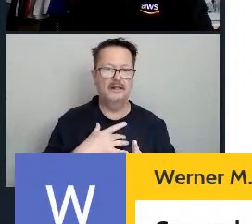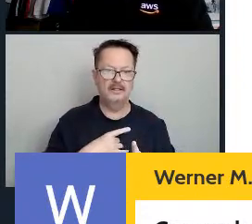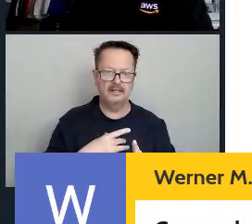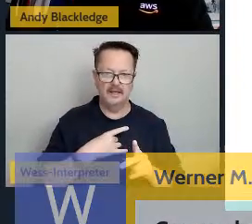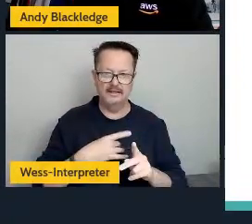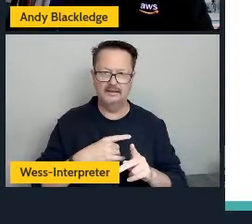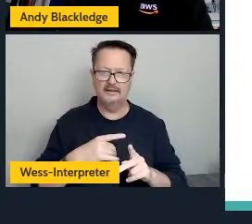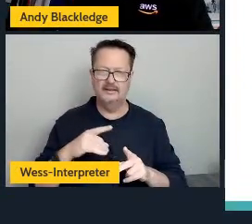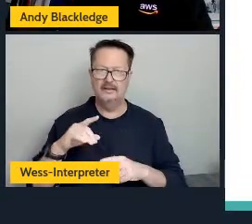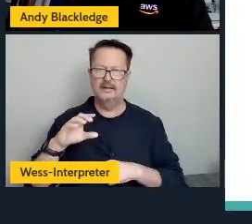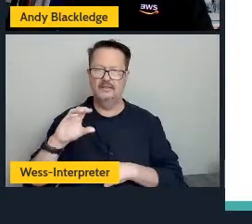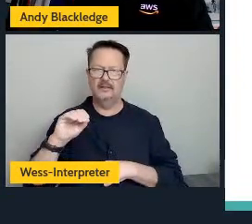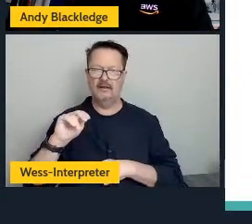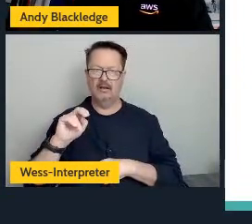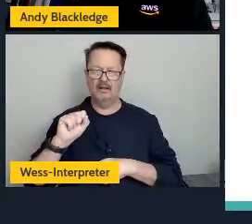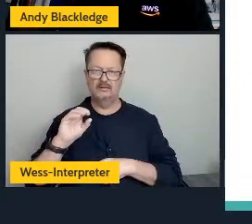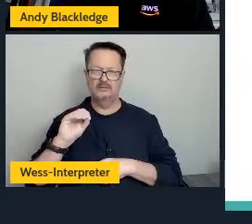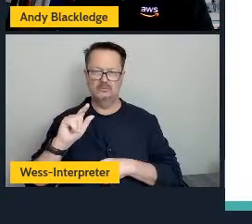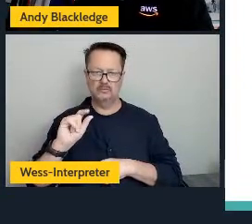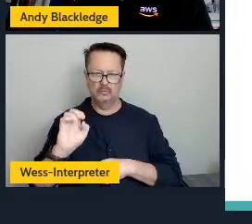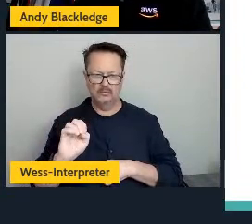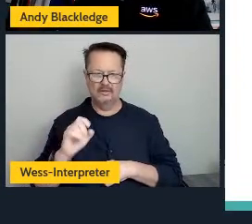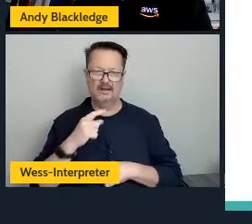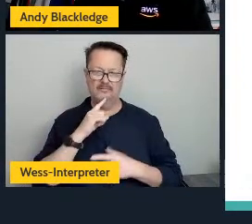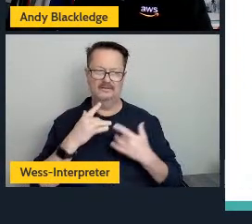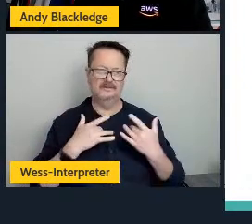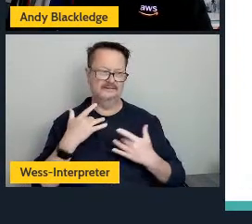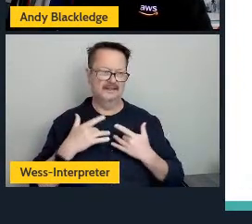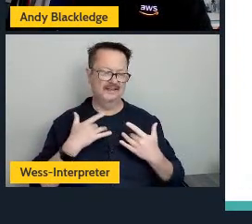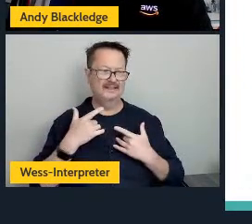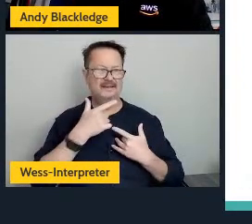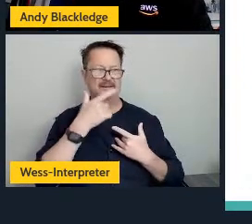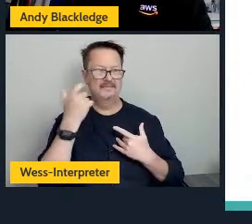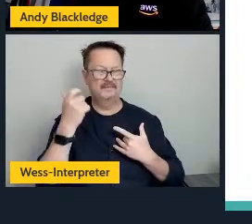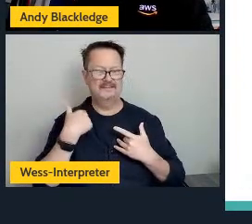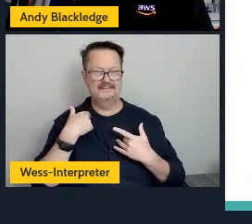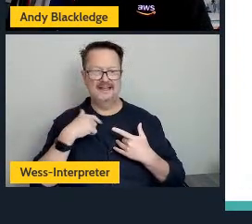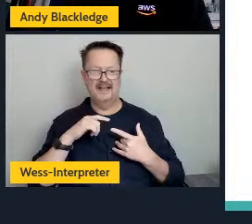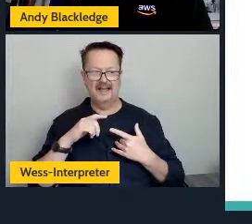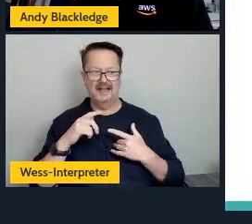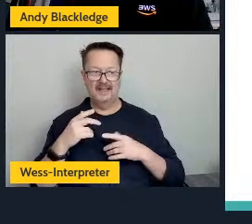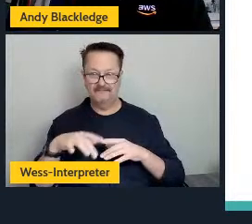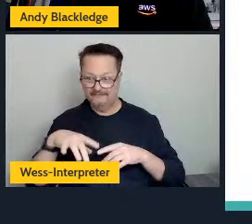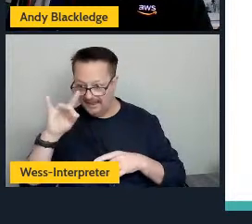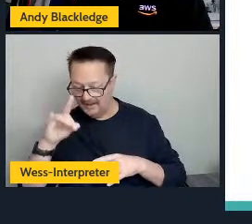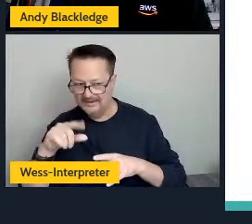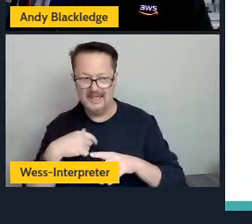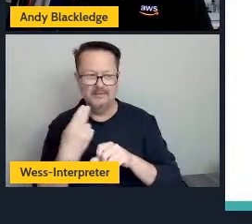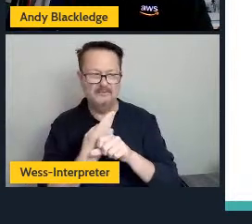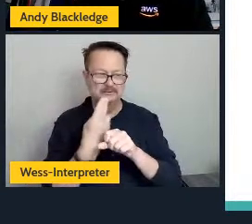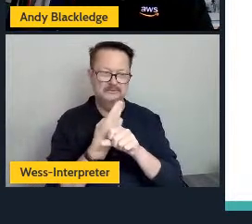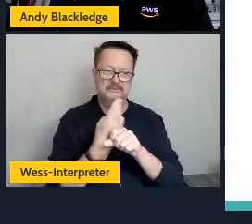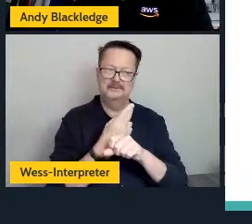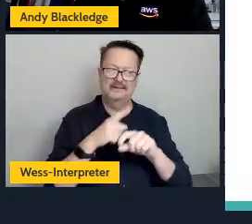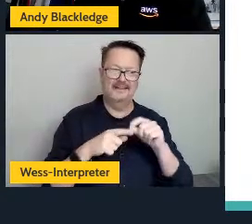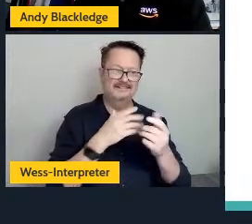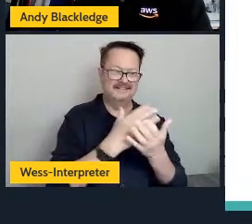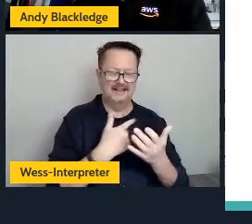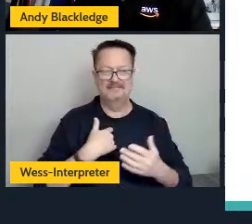and I'm super excited about it because since I discovered it, I cannot stop using it. So it was really cool to show it there.